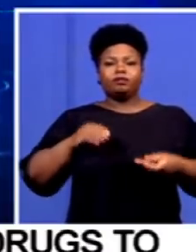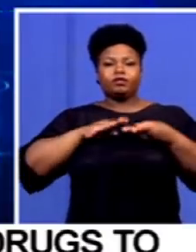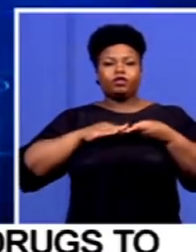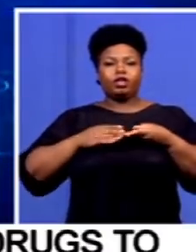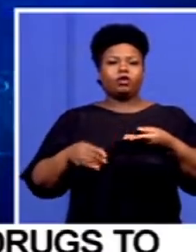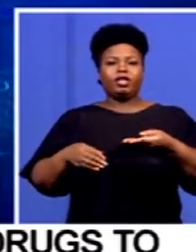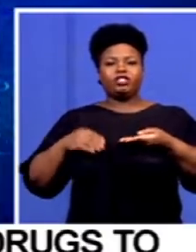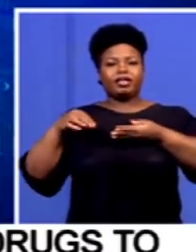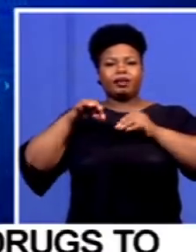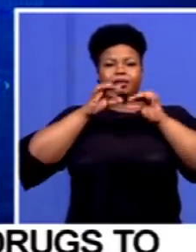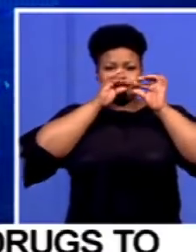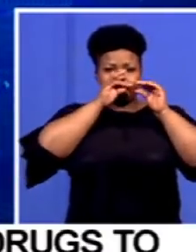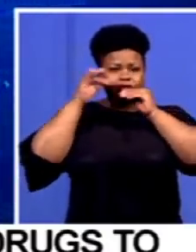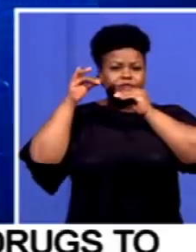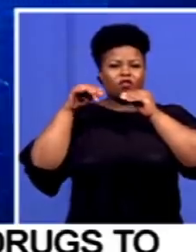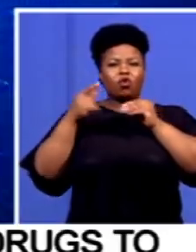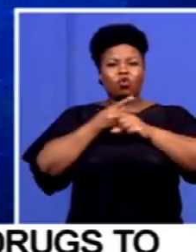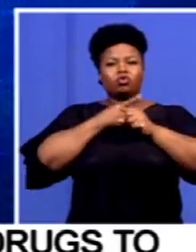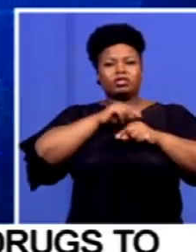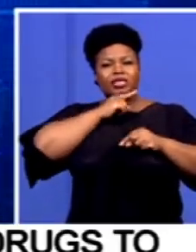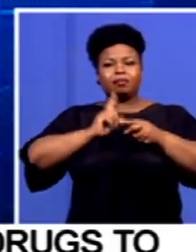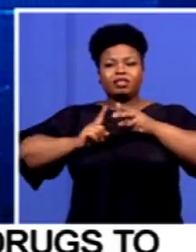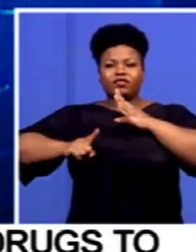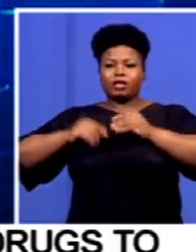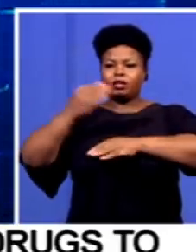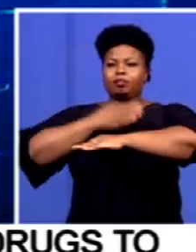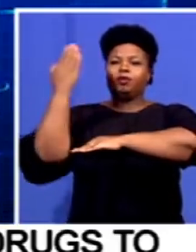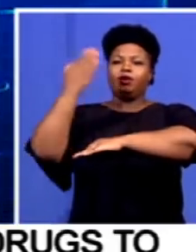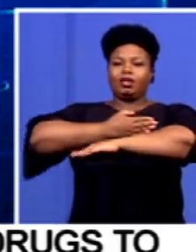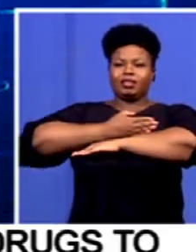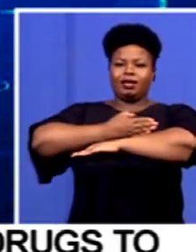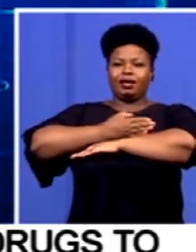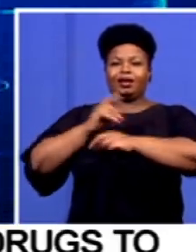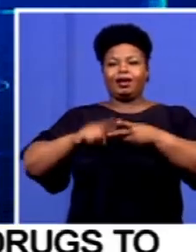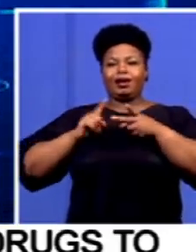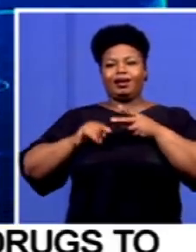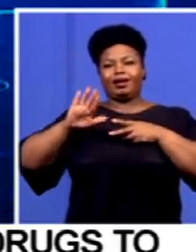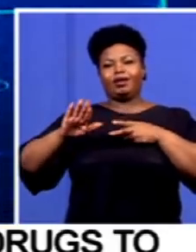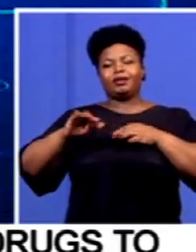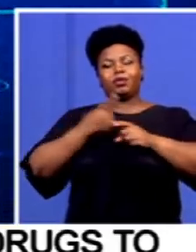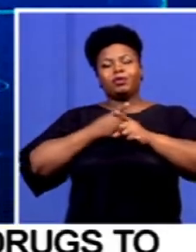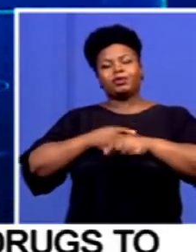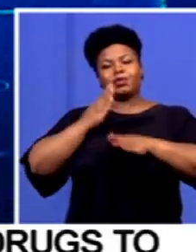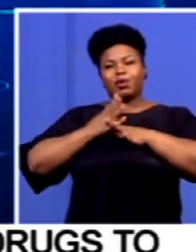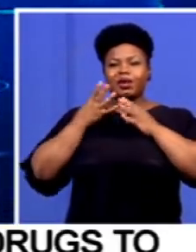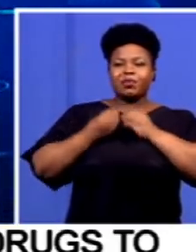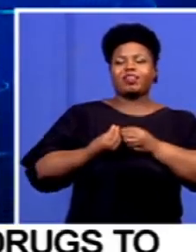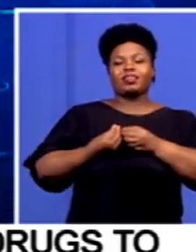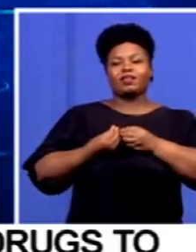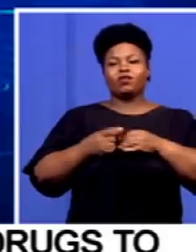that's coming through certain borders of our neighboring countries. So we work very closely with them.